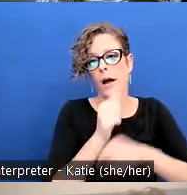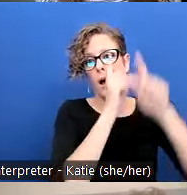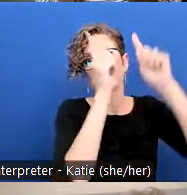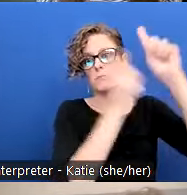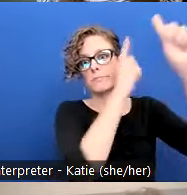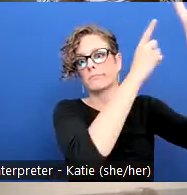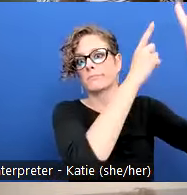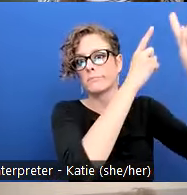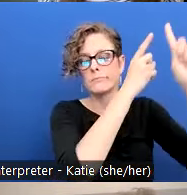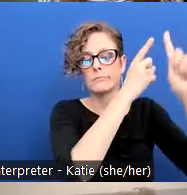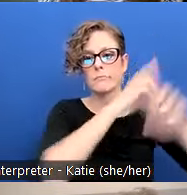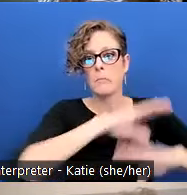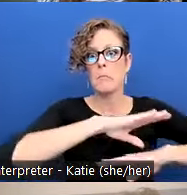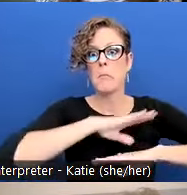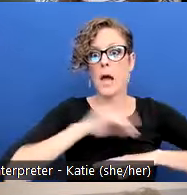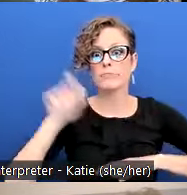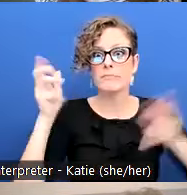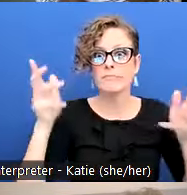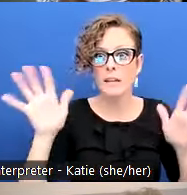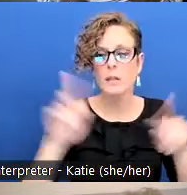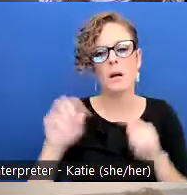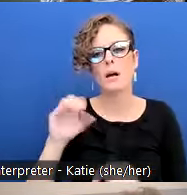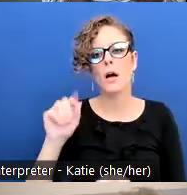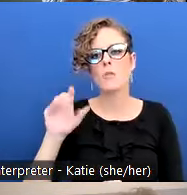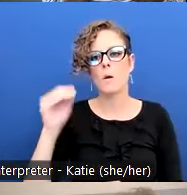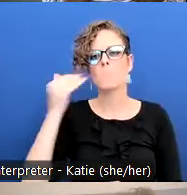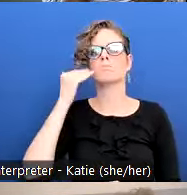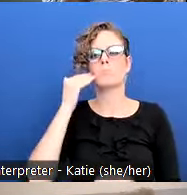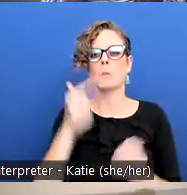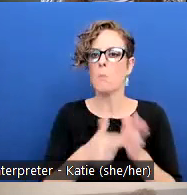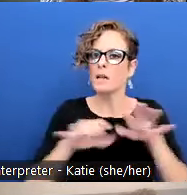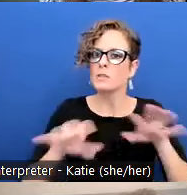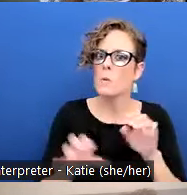more needs to be done to respond to these cases appropriately.